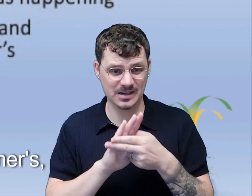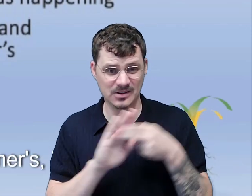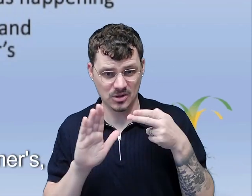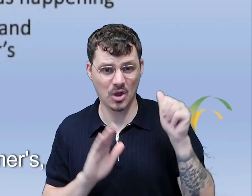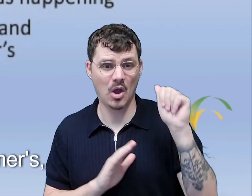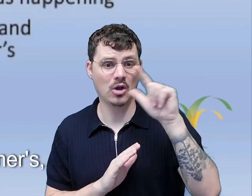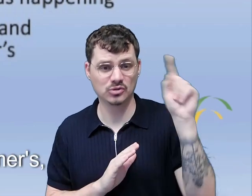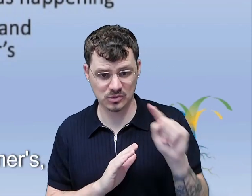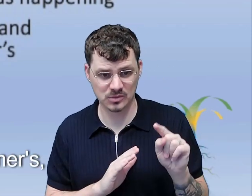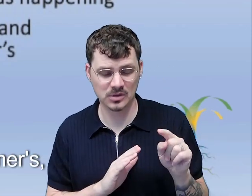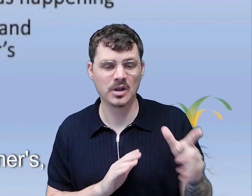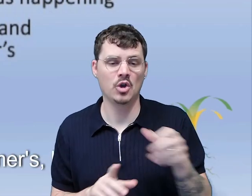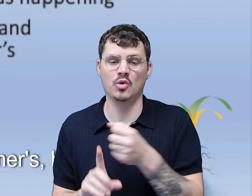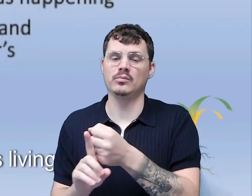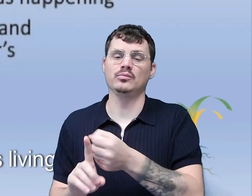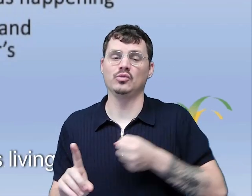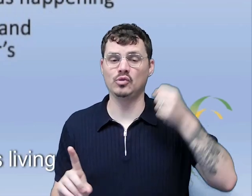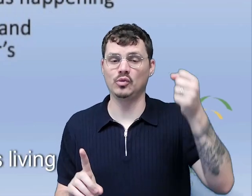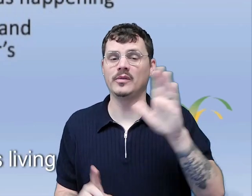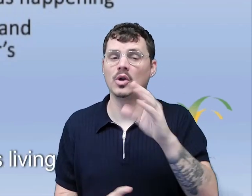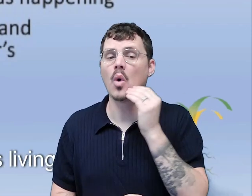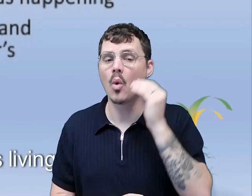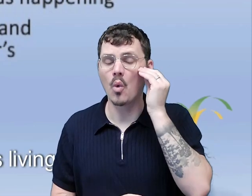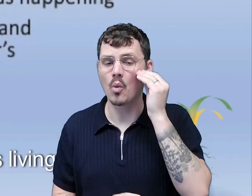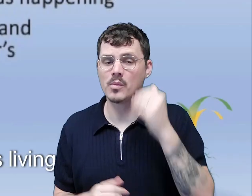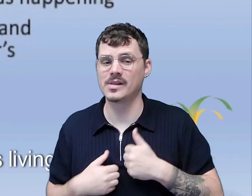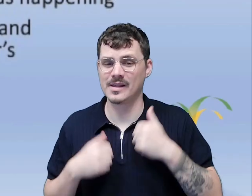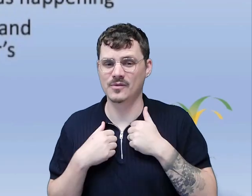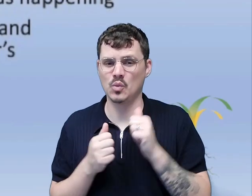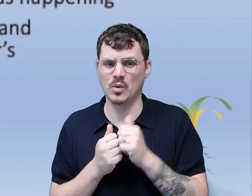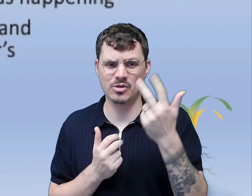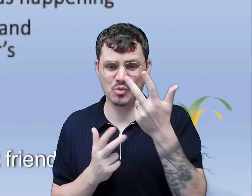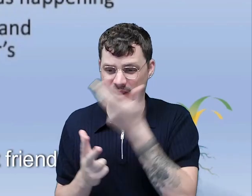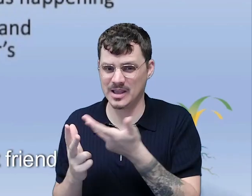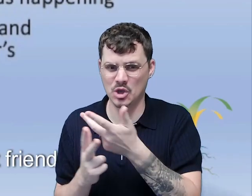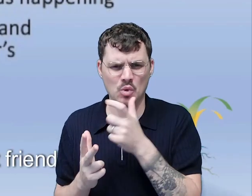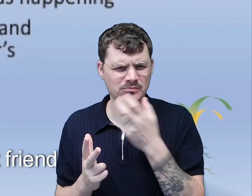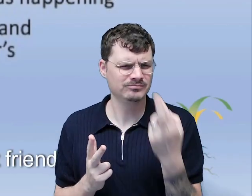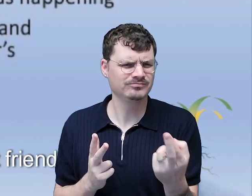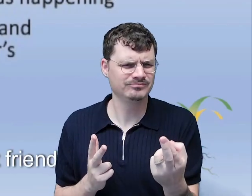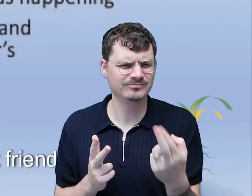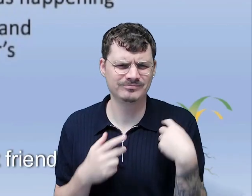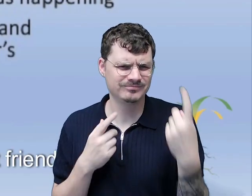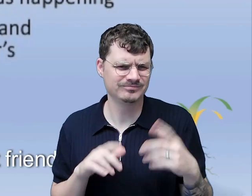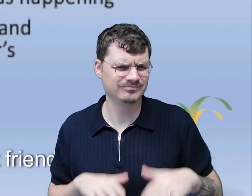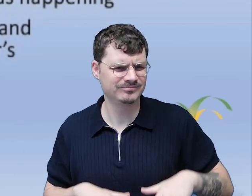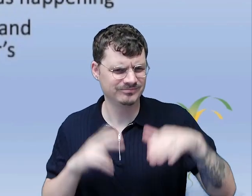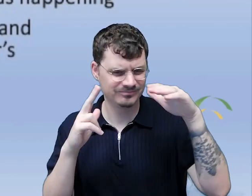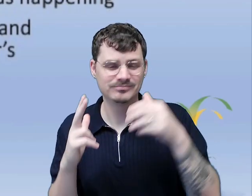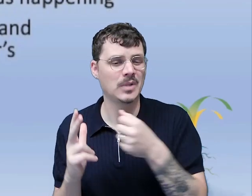Because of the diagnosis of Alzheimer's, he was removed from the home he was living in with 3 other guys who were his best friends